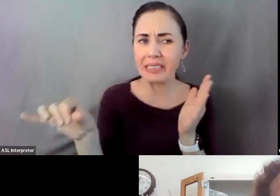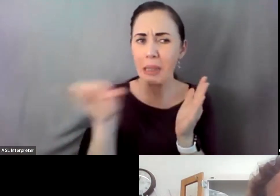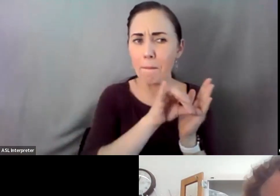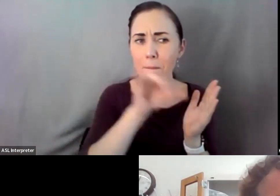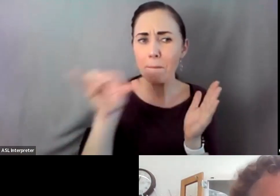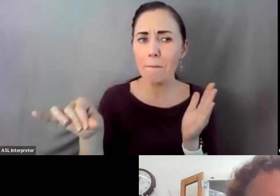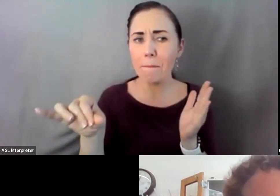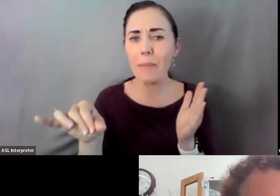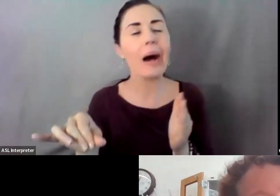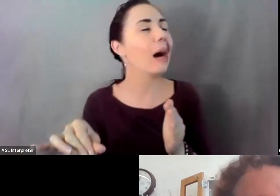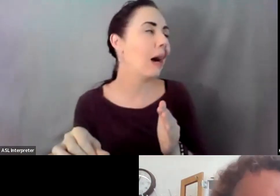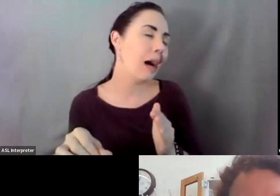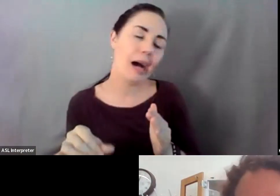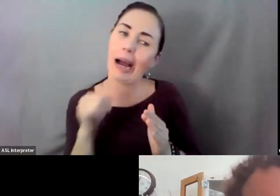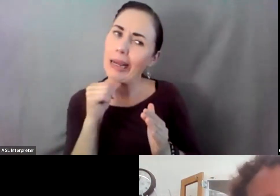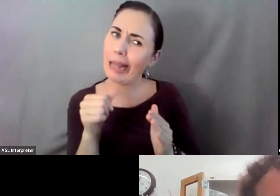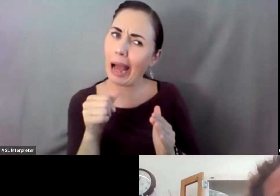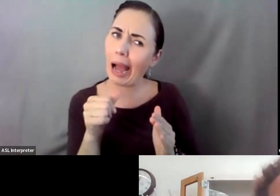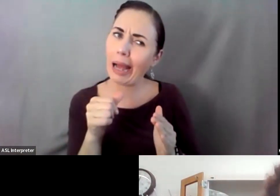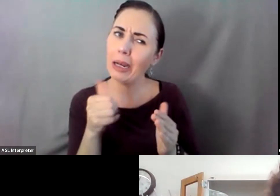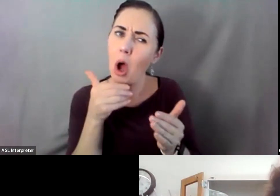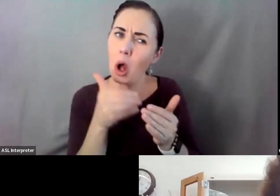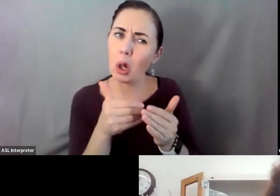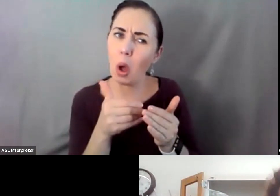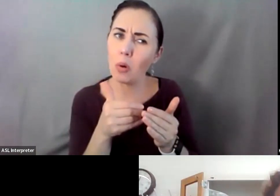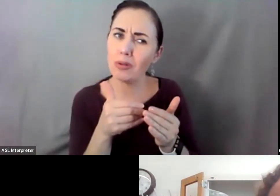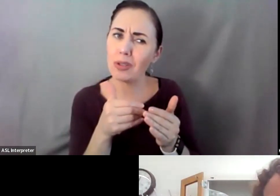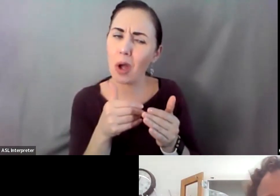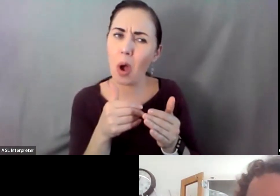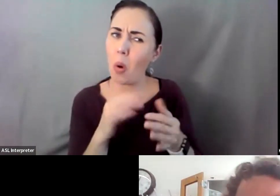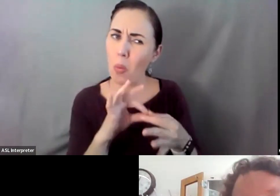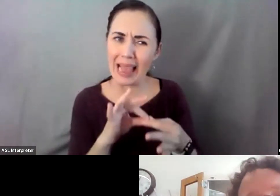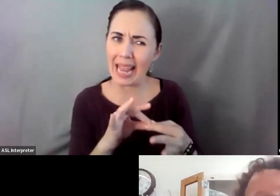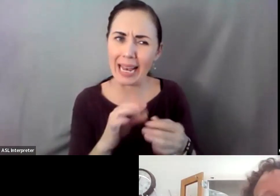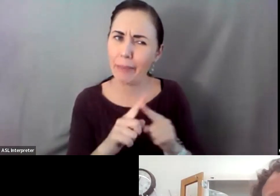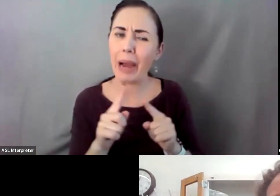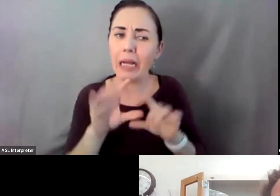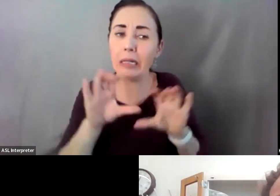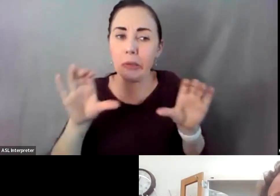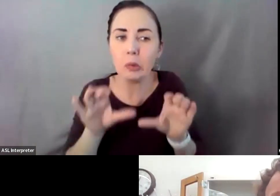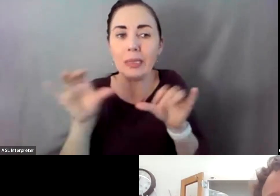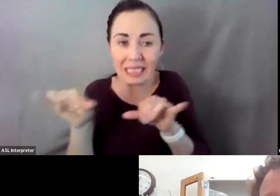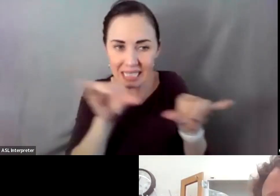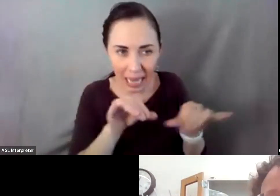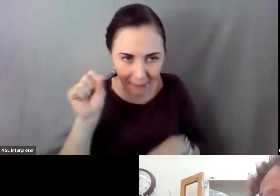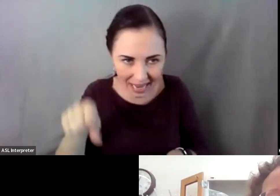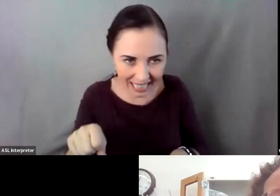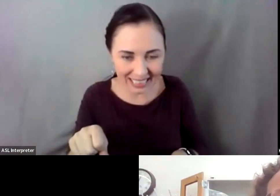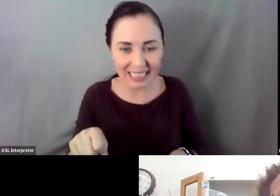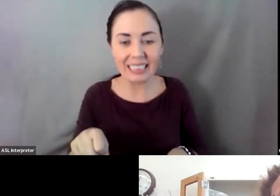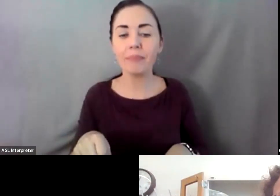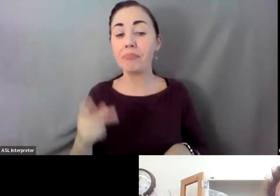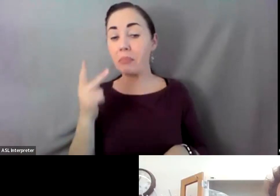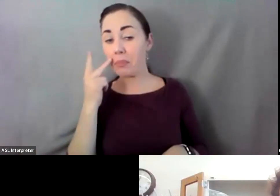It's not very closely related, but yes, it's doing the same thing. So I see some guesses in the chat. I